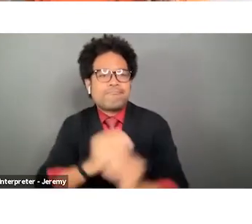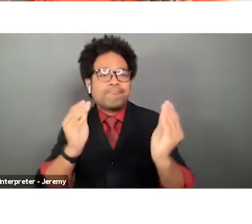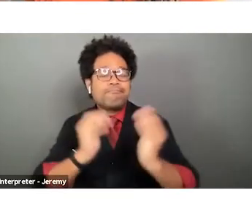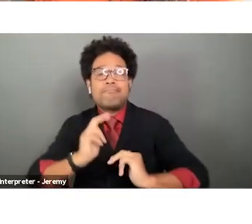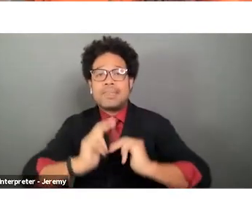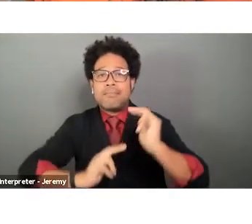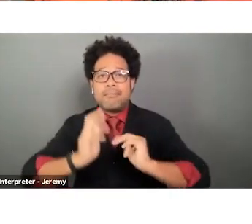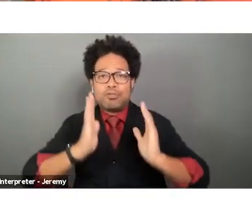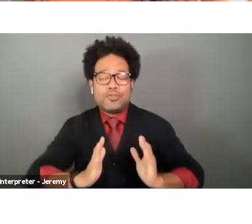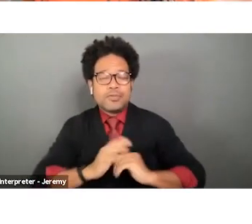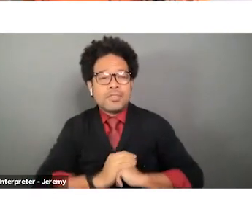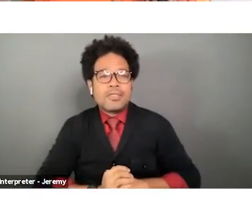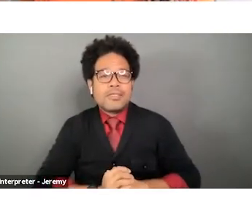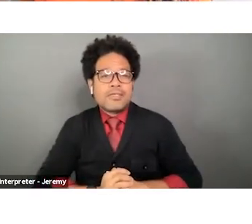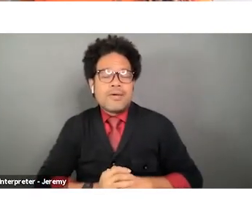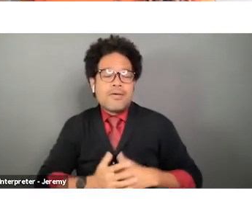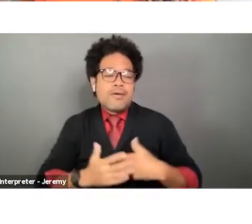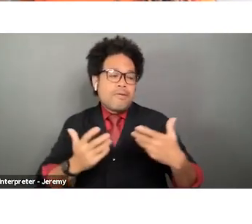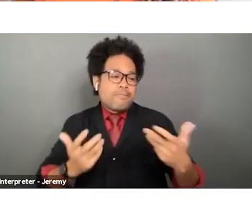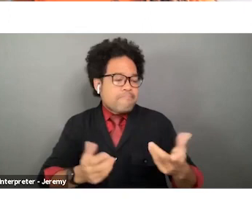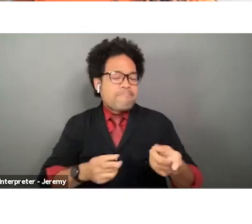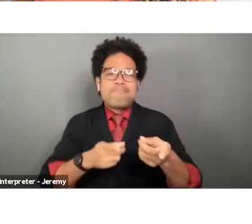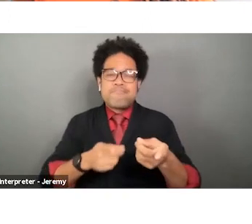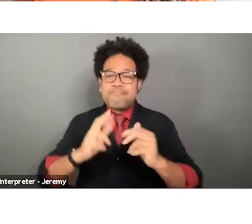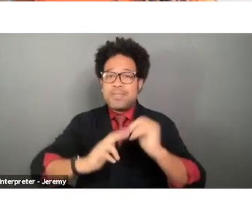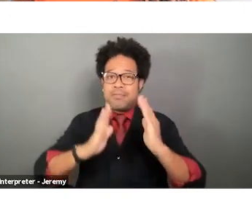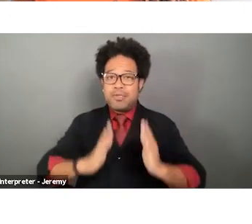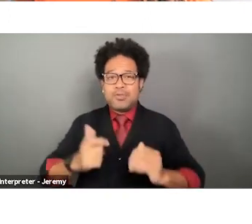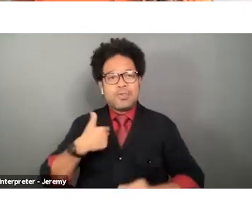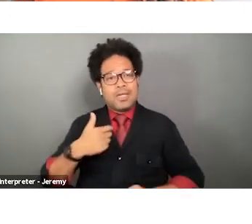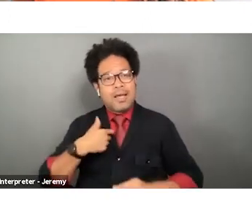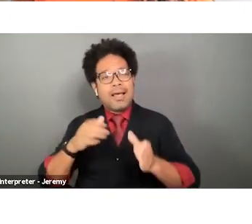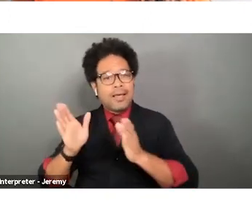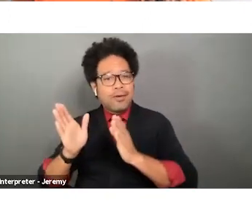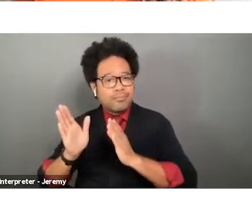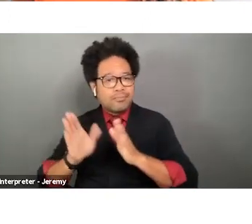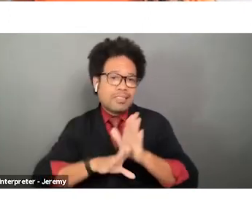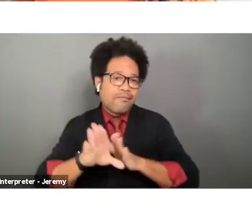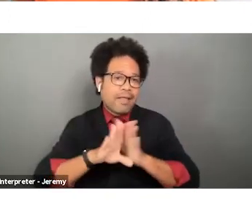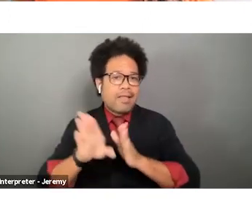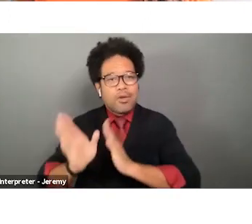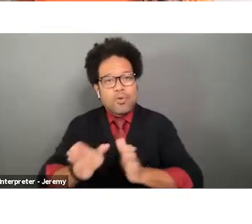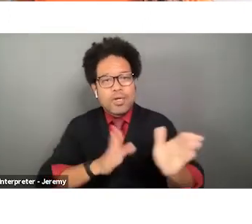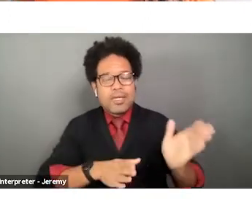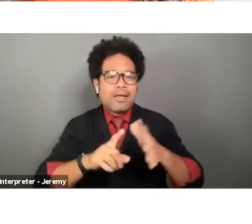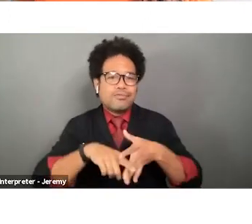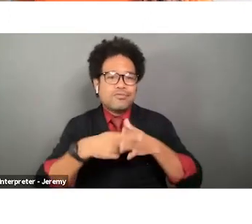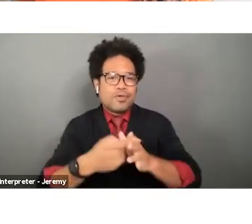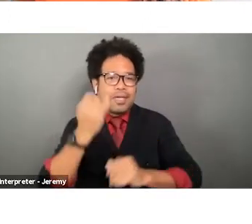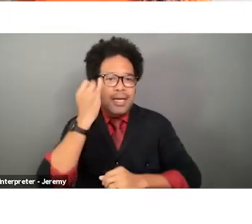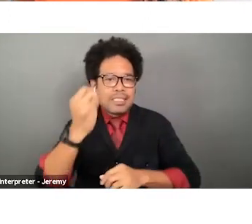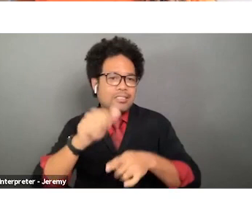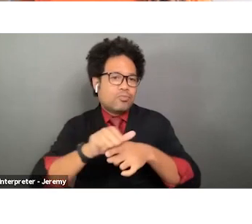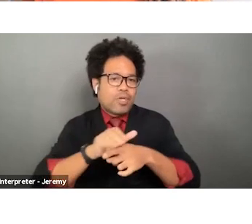The builders. The builders, I organize, develop, and implement ideas, practices, people,